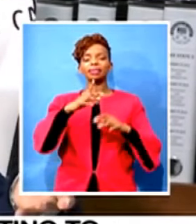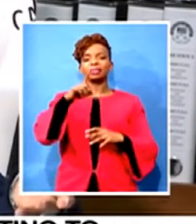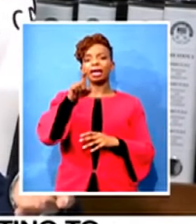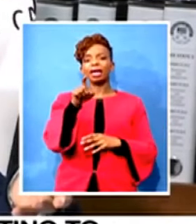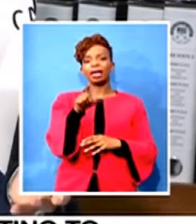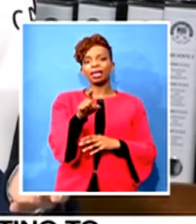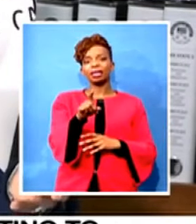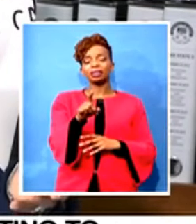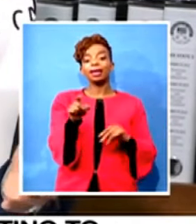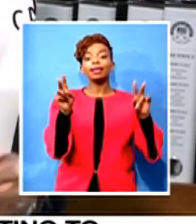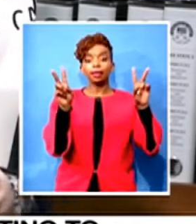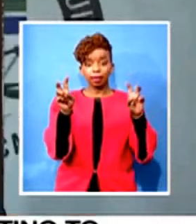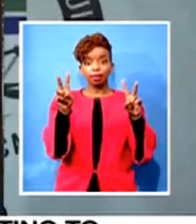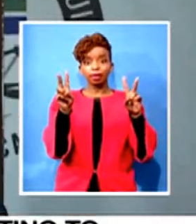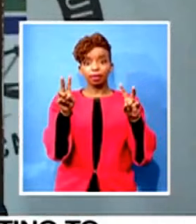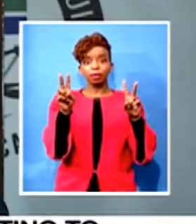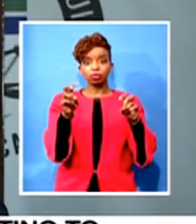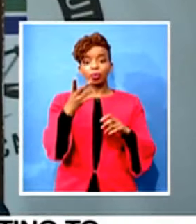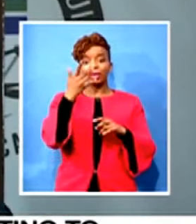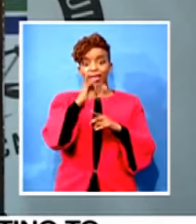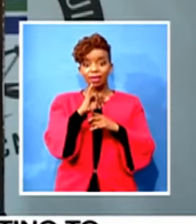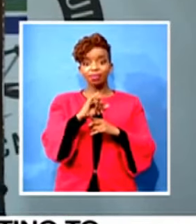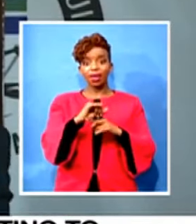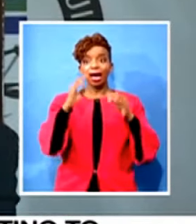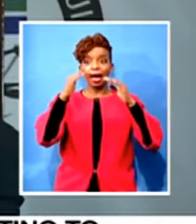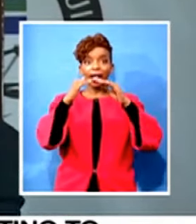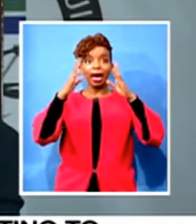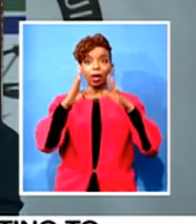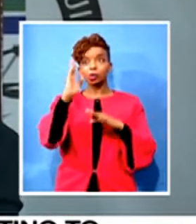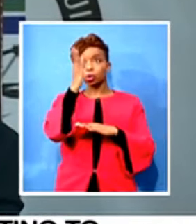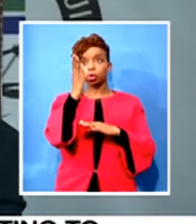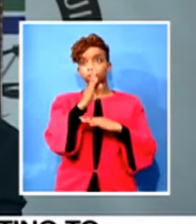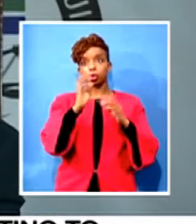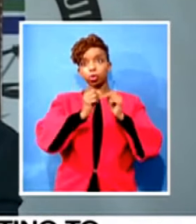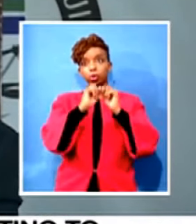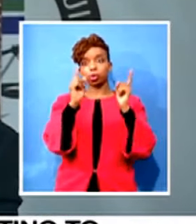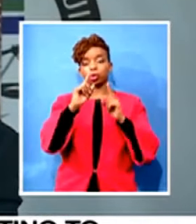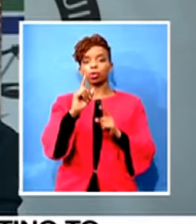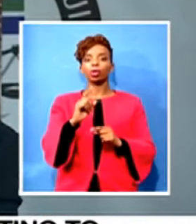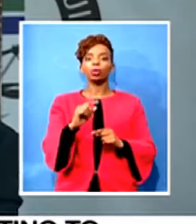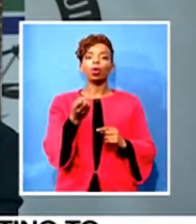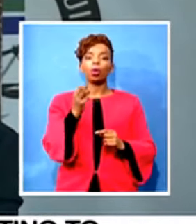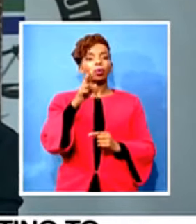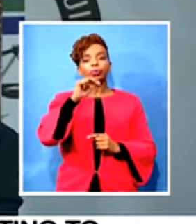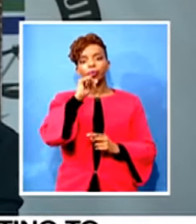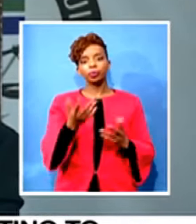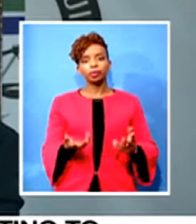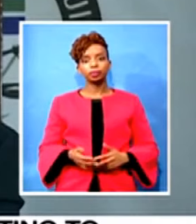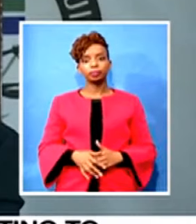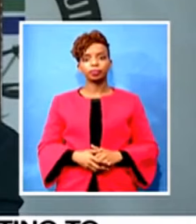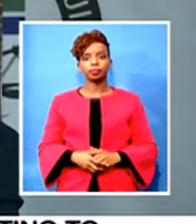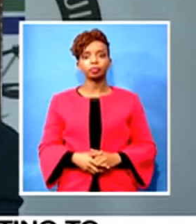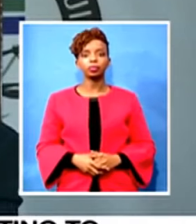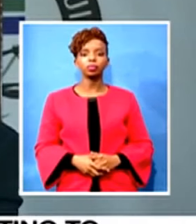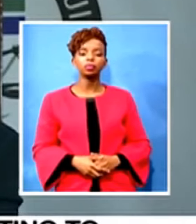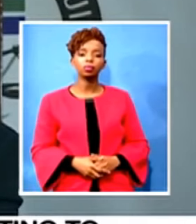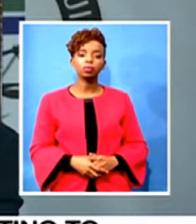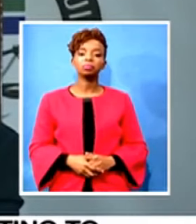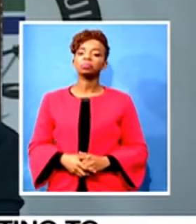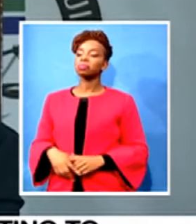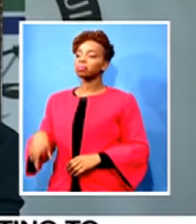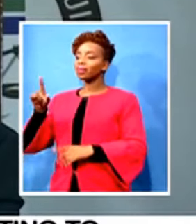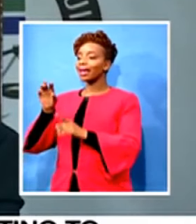not. What is the situation, what is the impact of a house that is plastered on